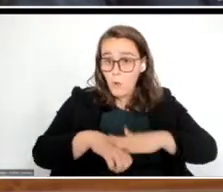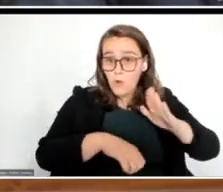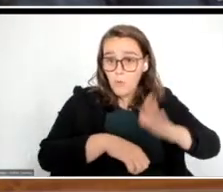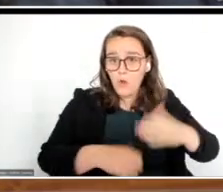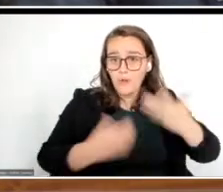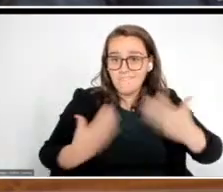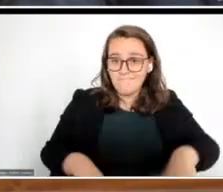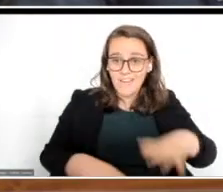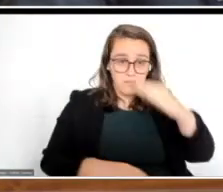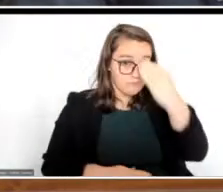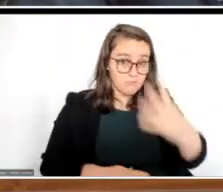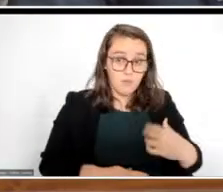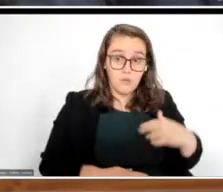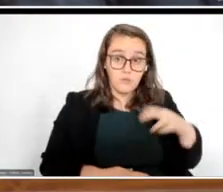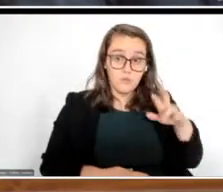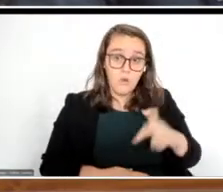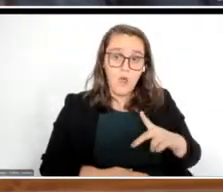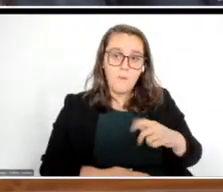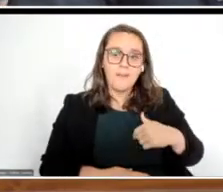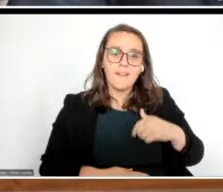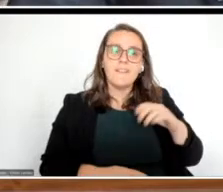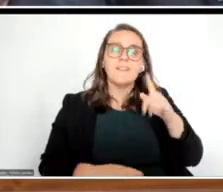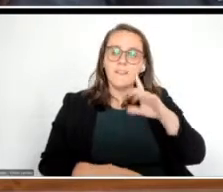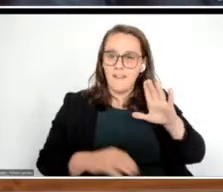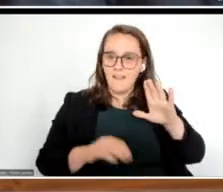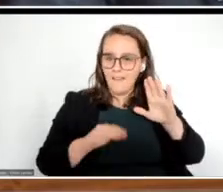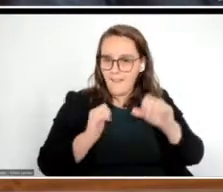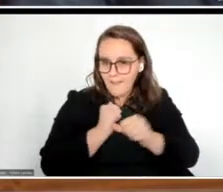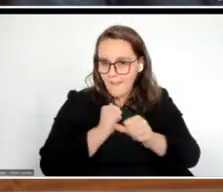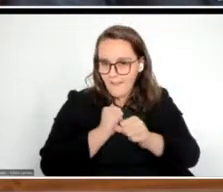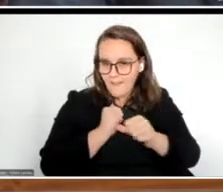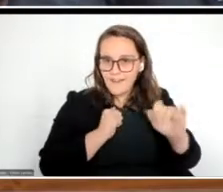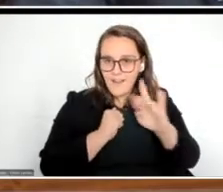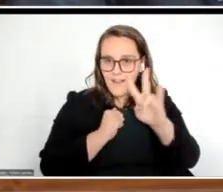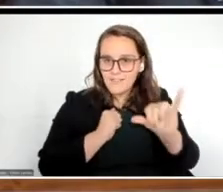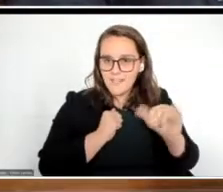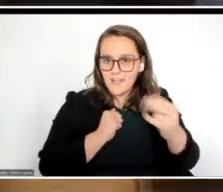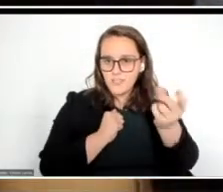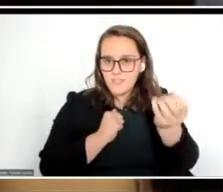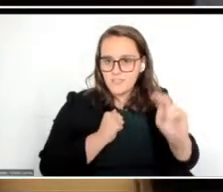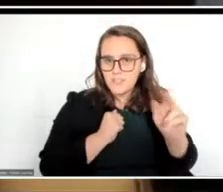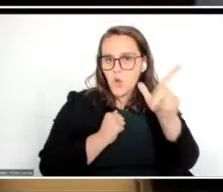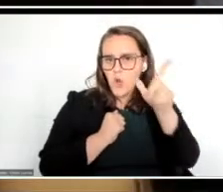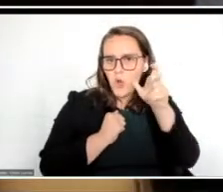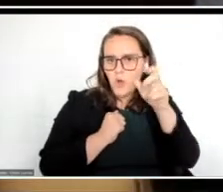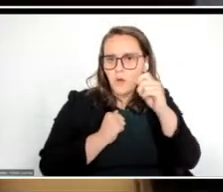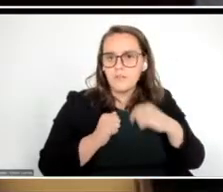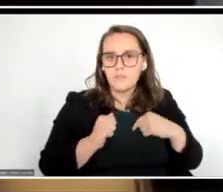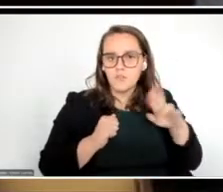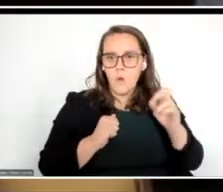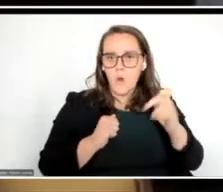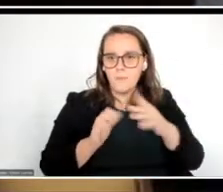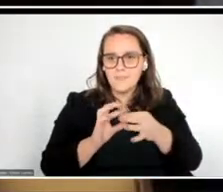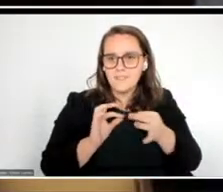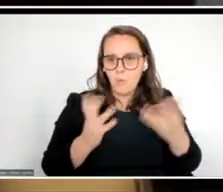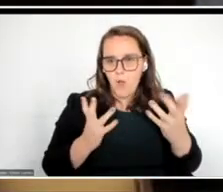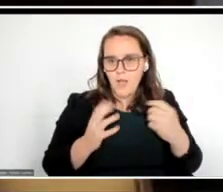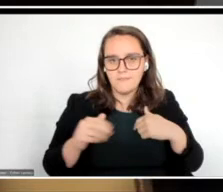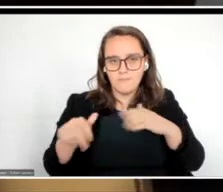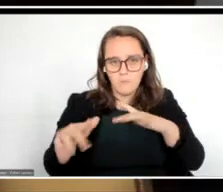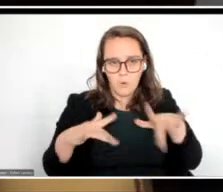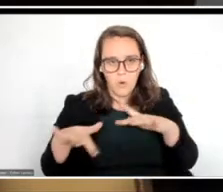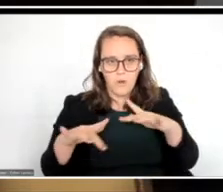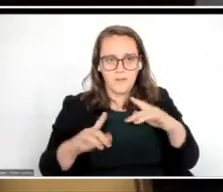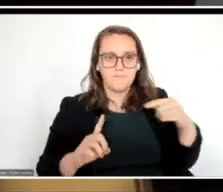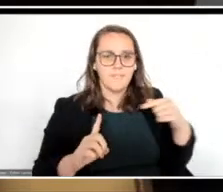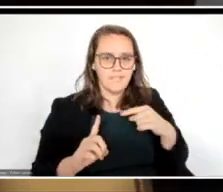say this shortly before he took stage. He wanted it full, and he was angry that we weren't